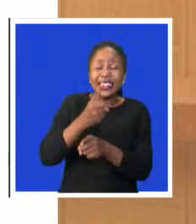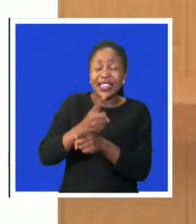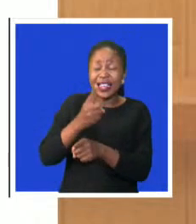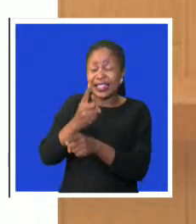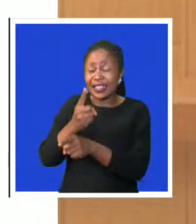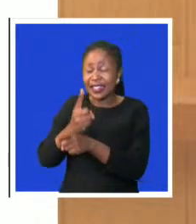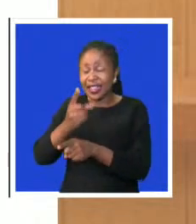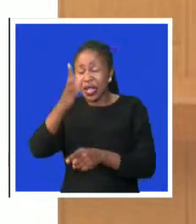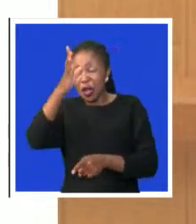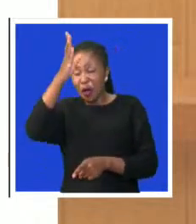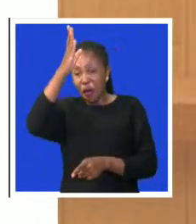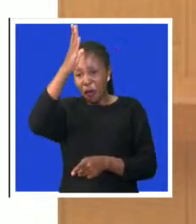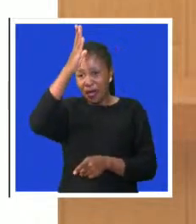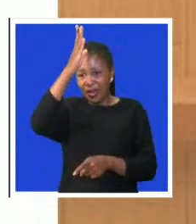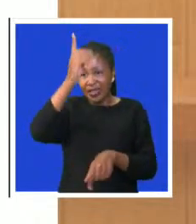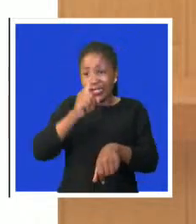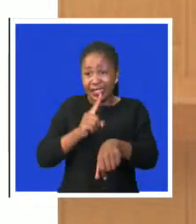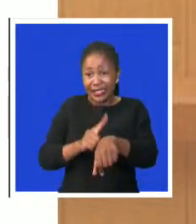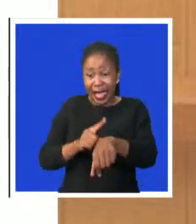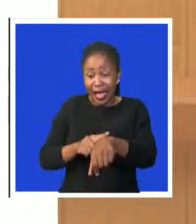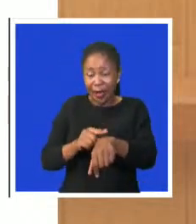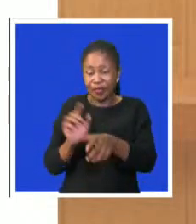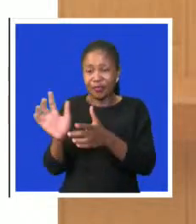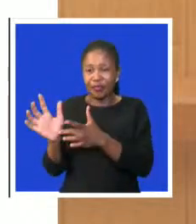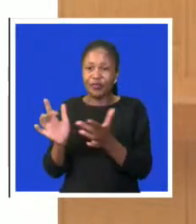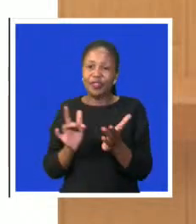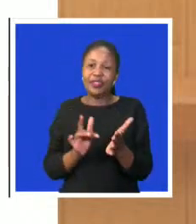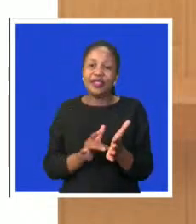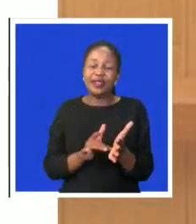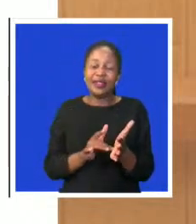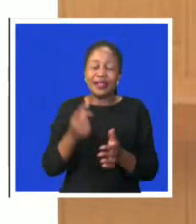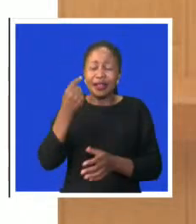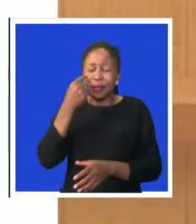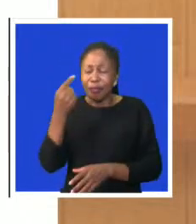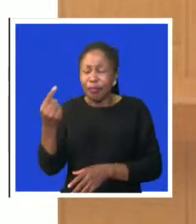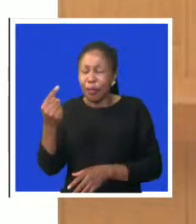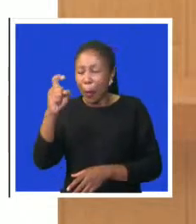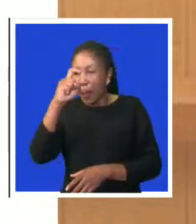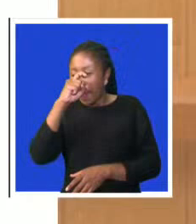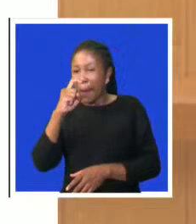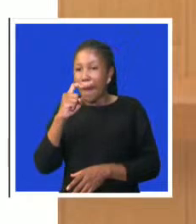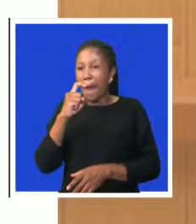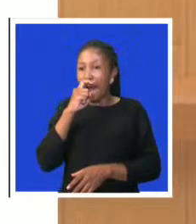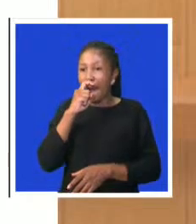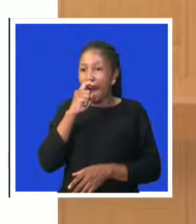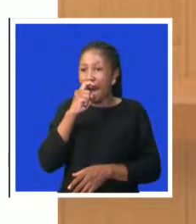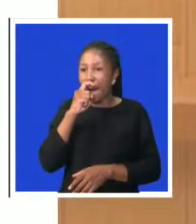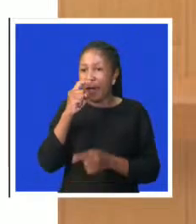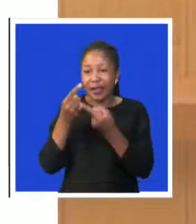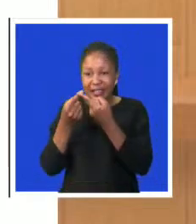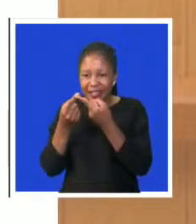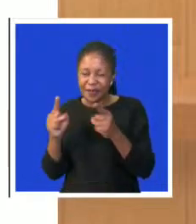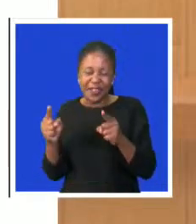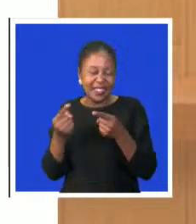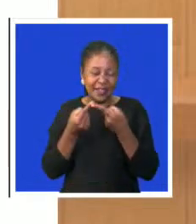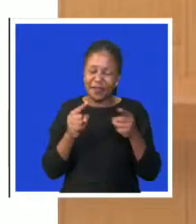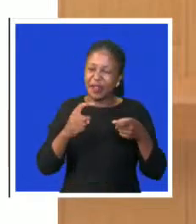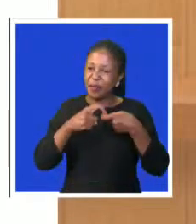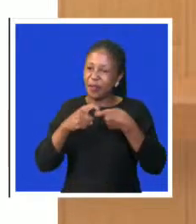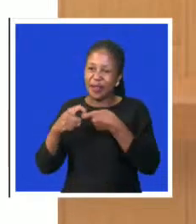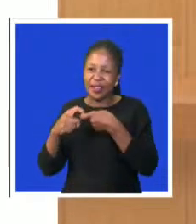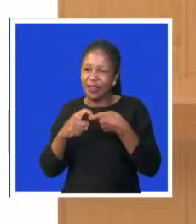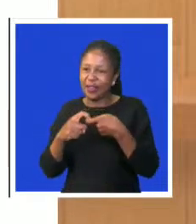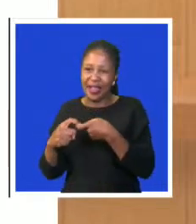at the Jewish religious groups, political and socio-vocational groups during the time of Jesus